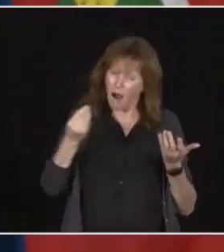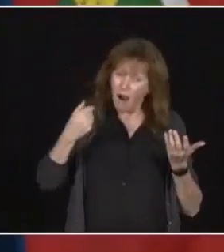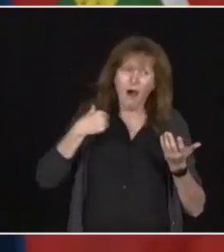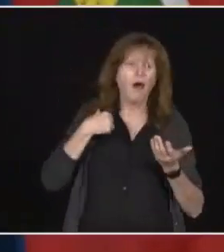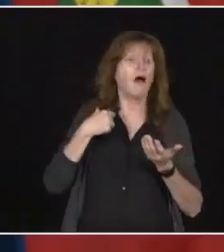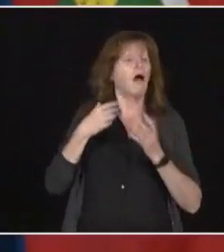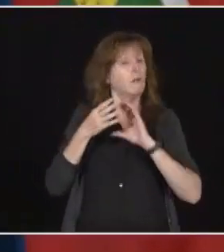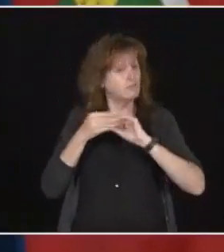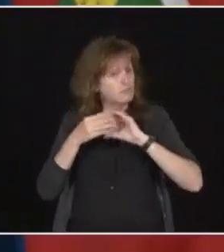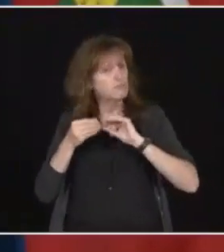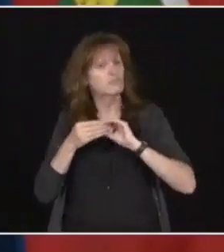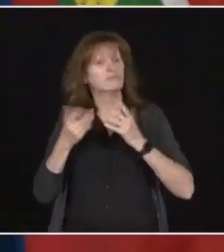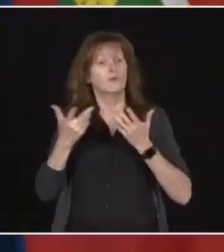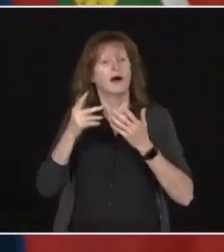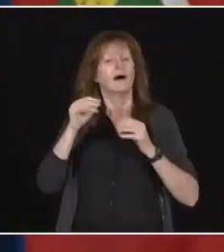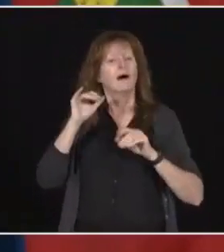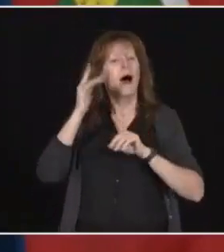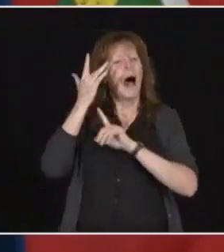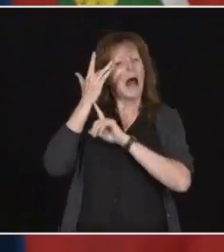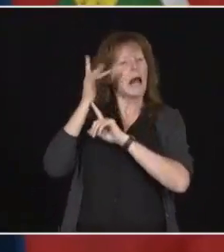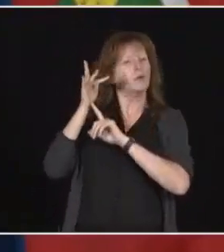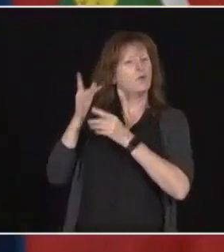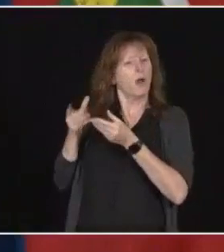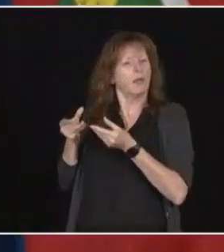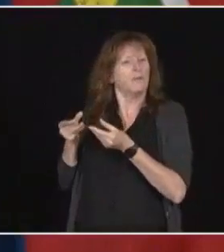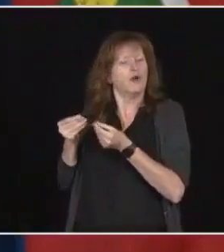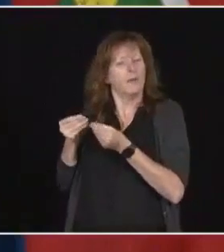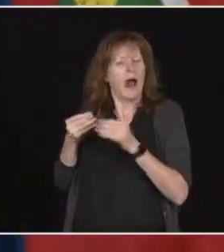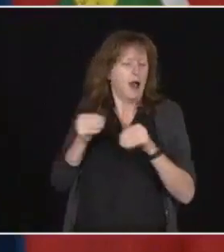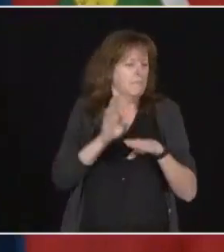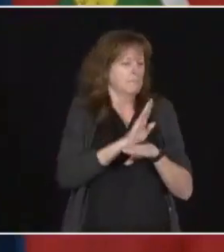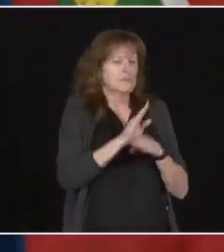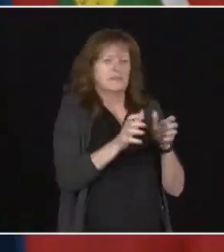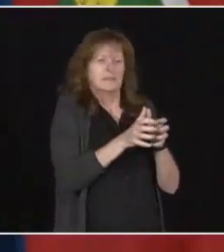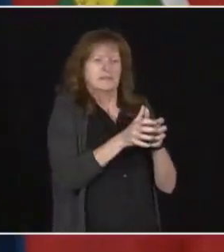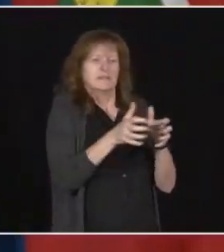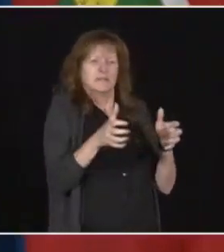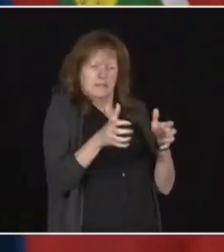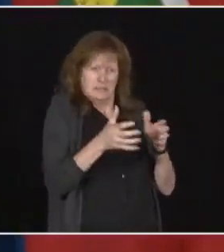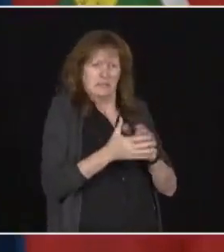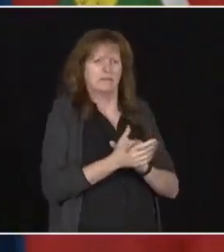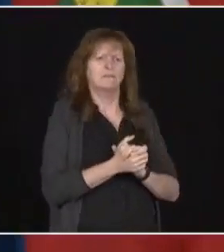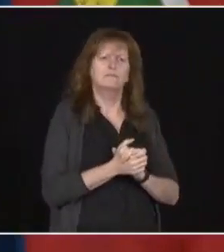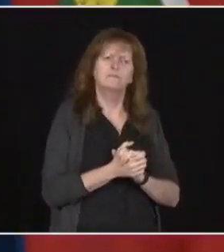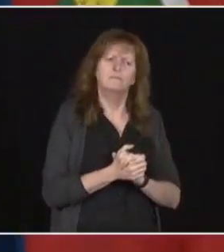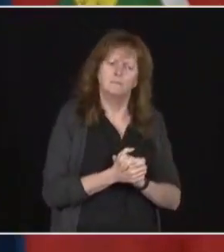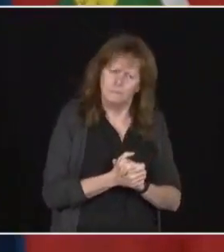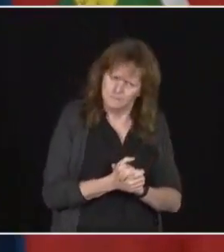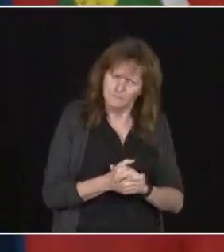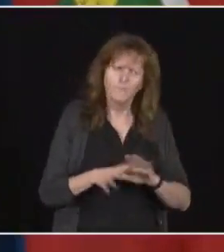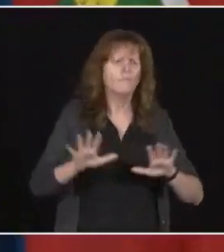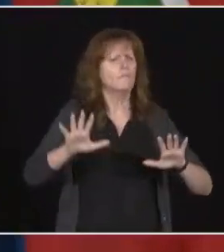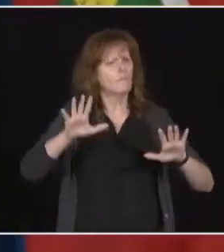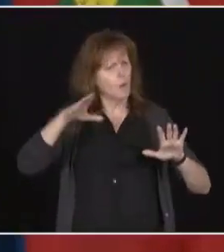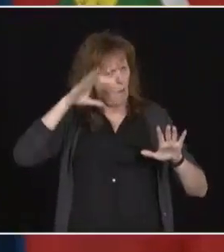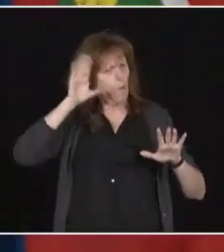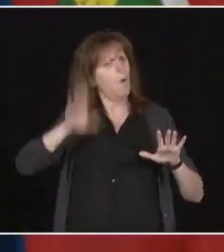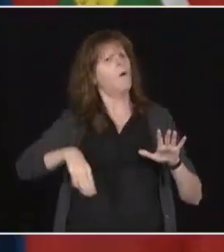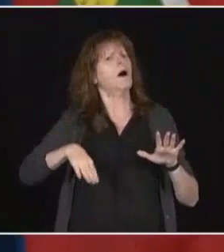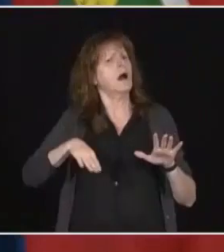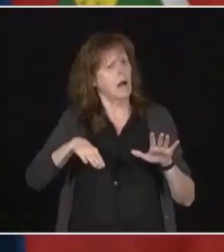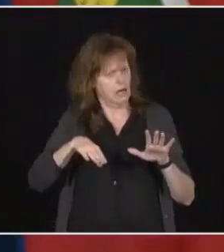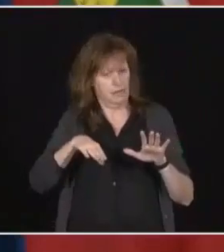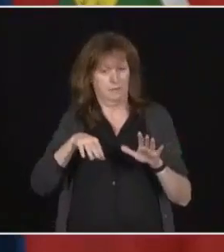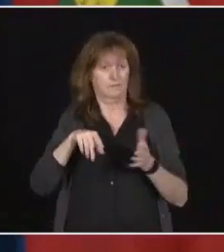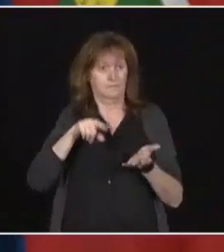of occasions, and I will do so again on today's occasion. We know that we have one of the most advanced research sectors